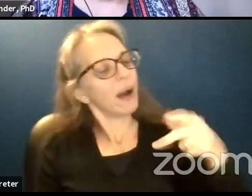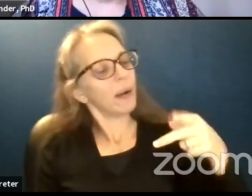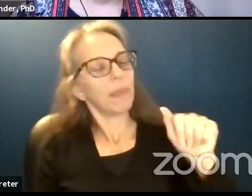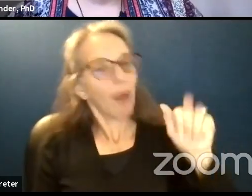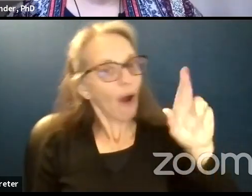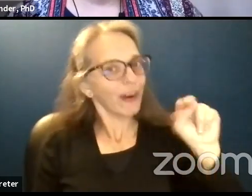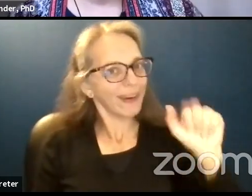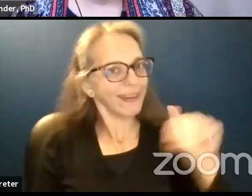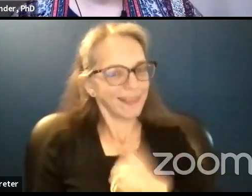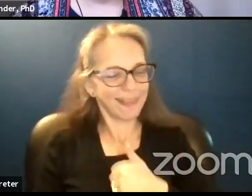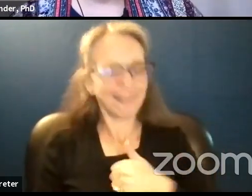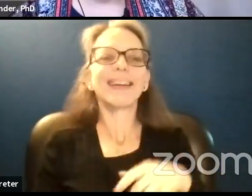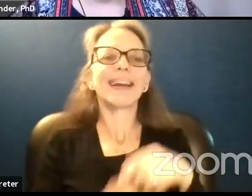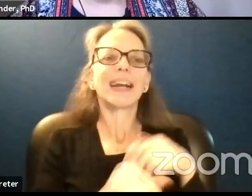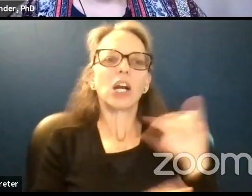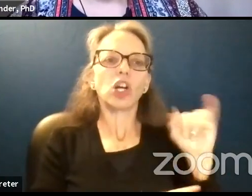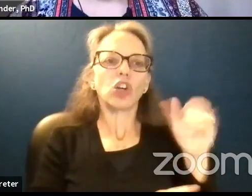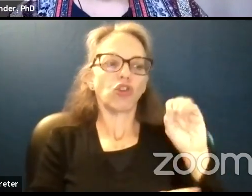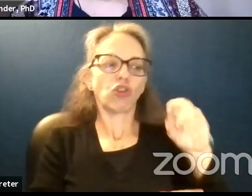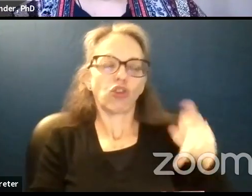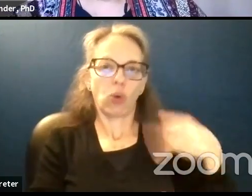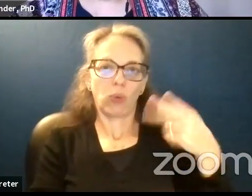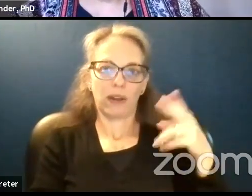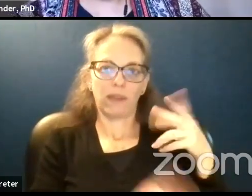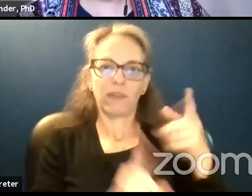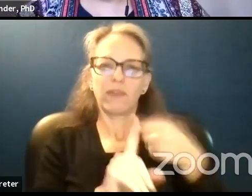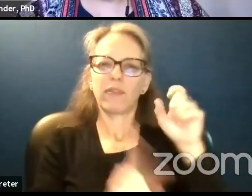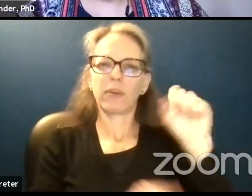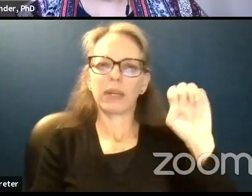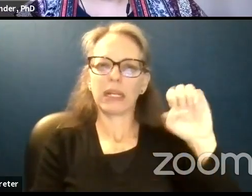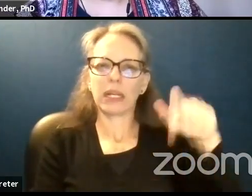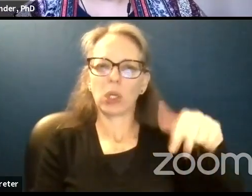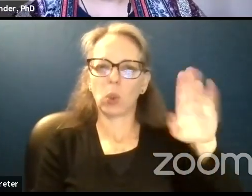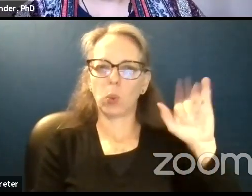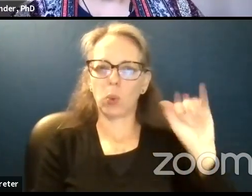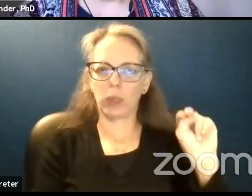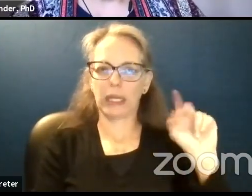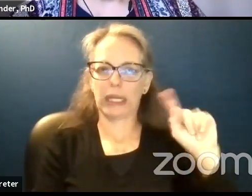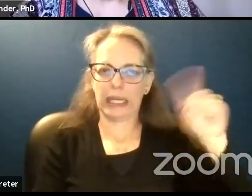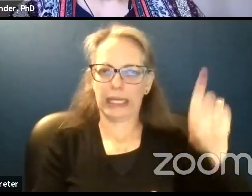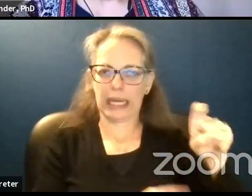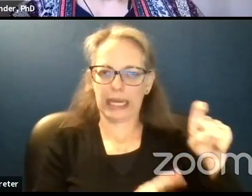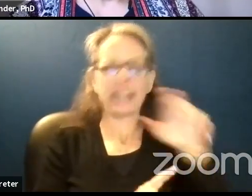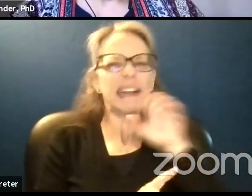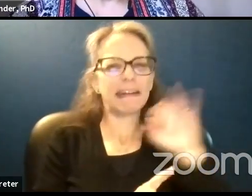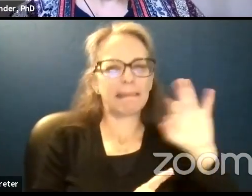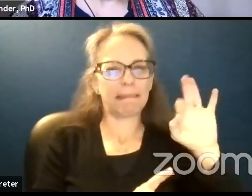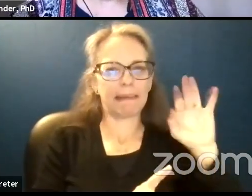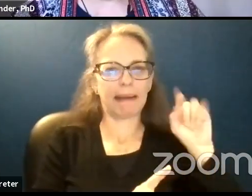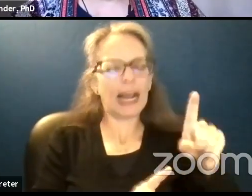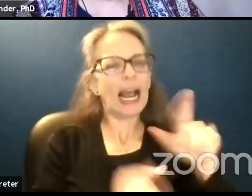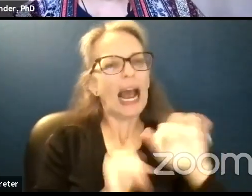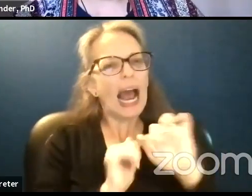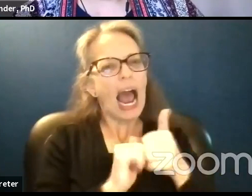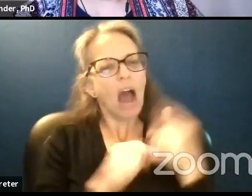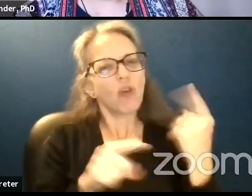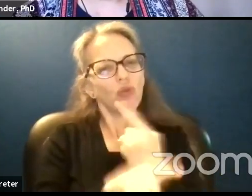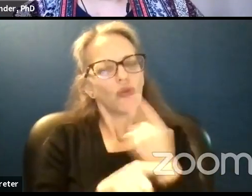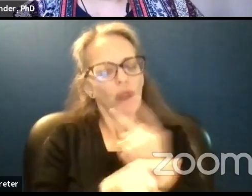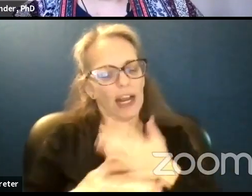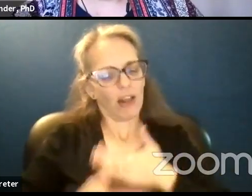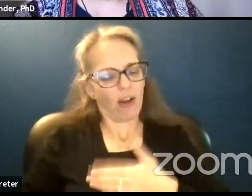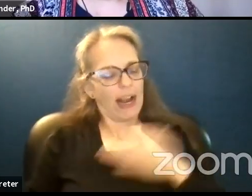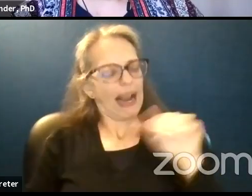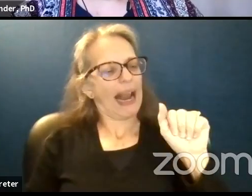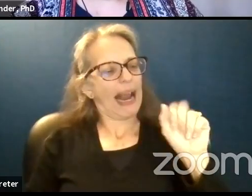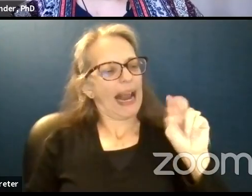Joseph, who is age 9 from Seguin, Texas, asks, how can regular antibodies help to protect the human body